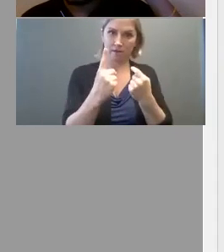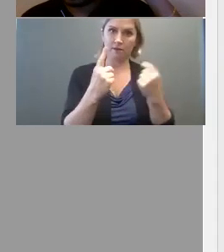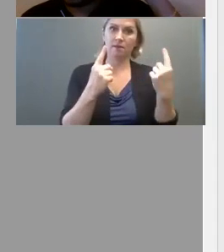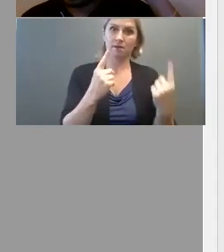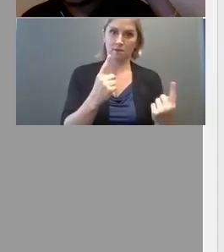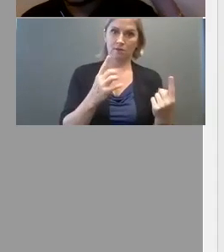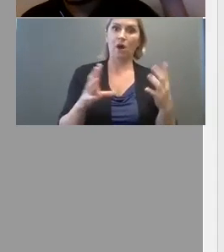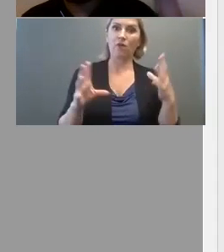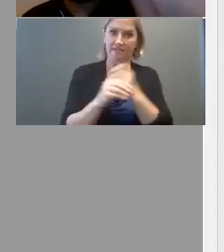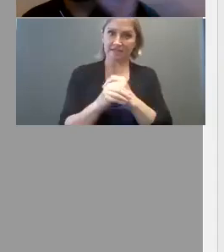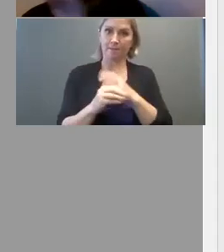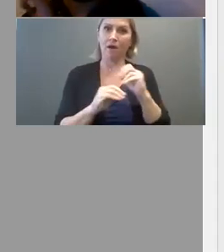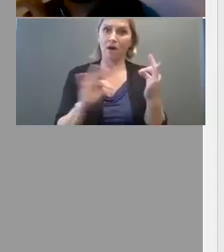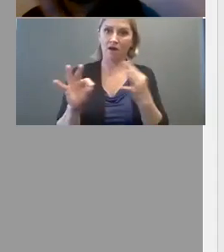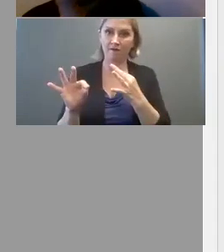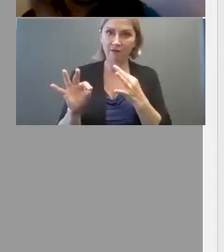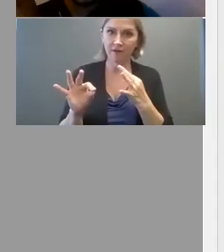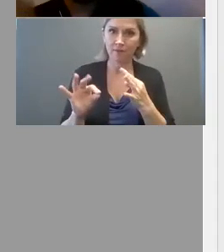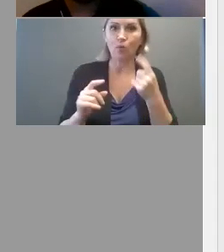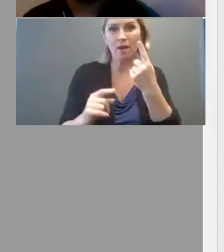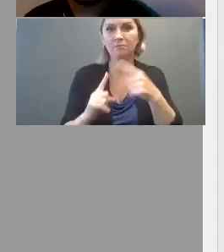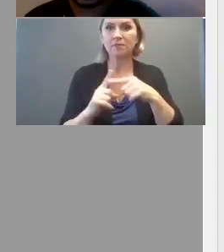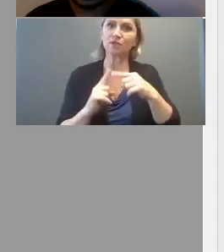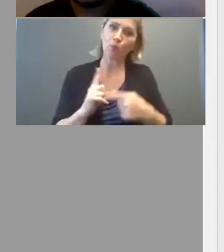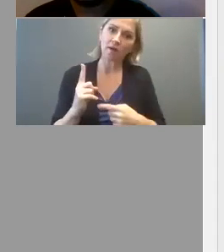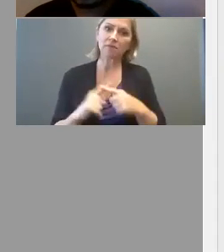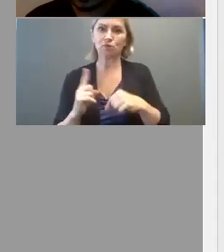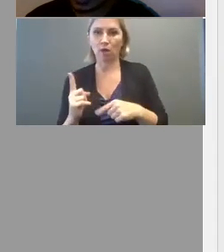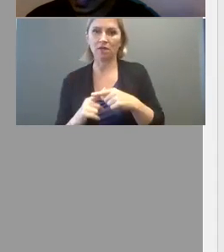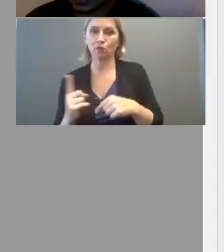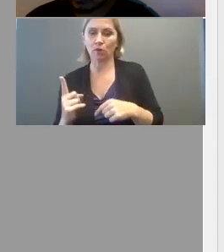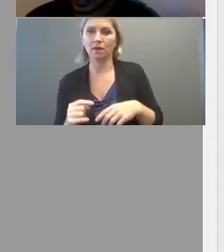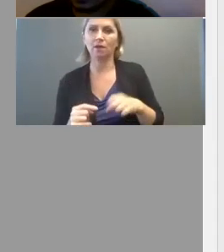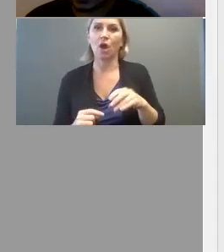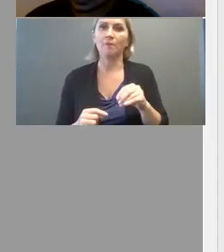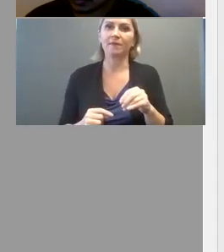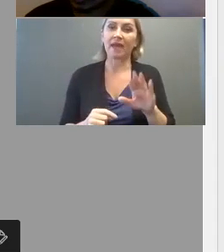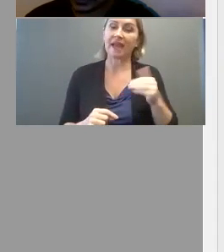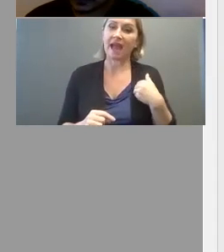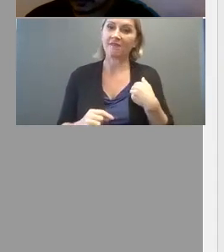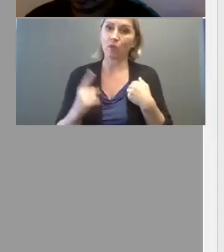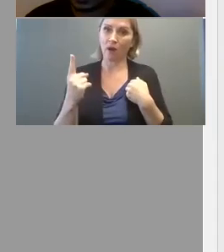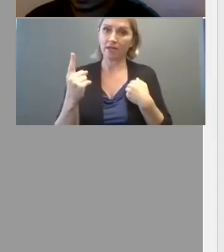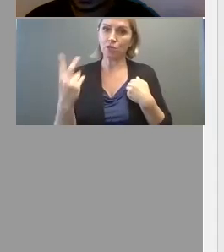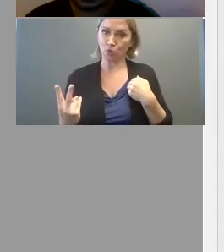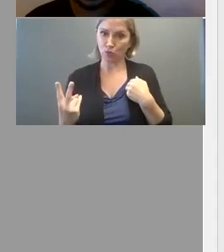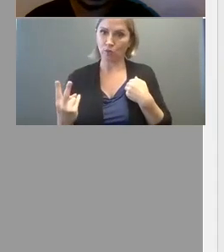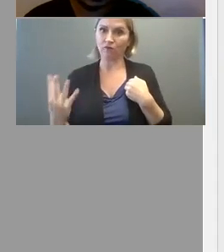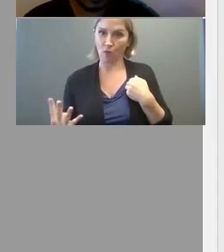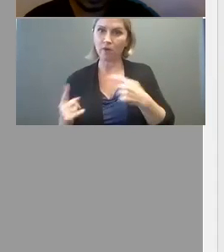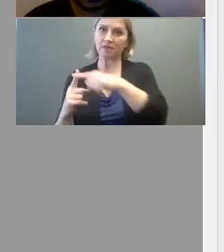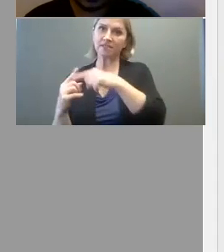the sum of all our nodes, that is 1 plus 1 plus 1 and so on. And I have 1 plus 2 plus 4 plus